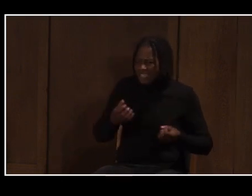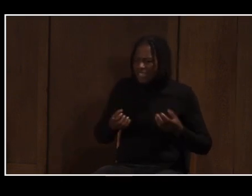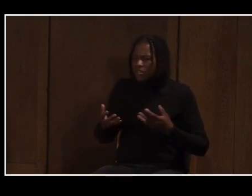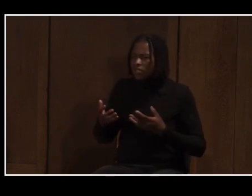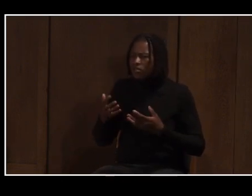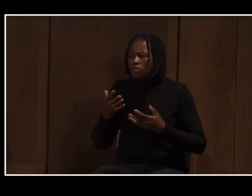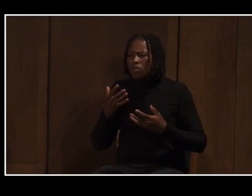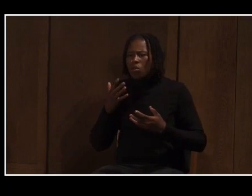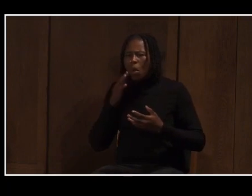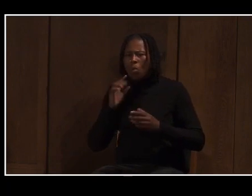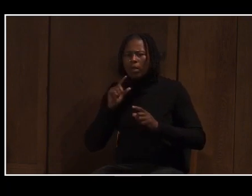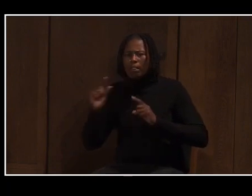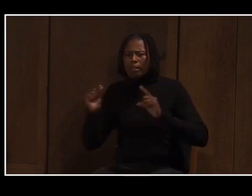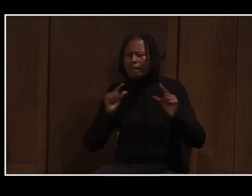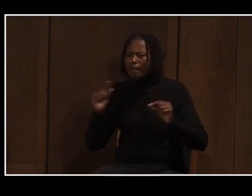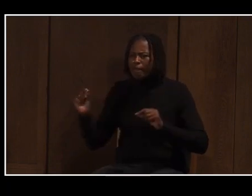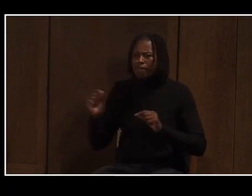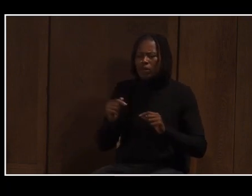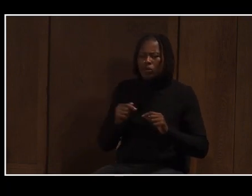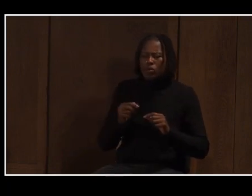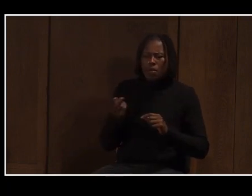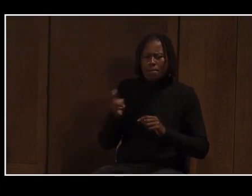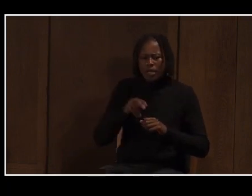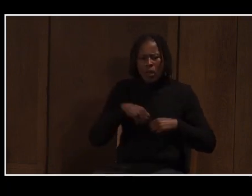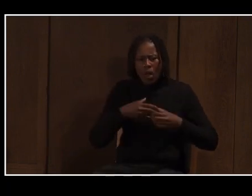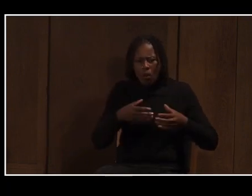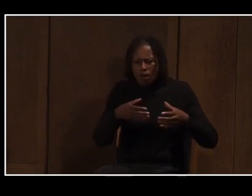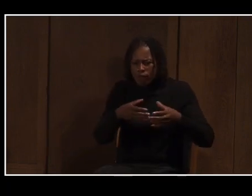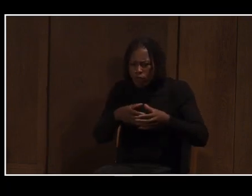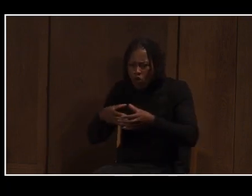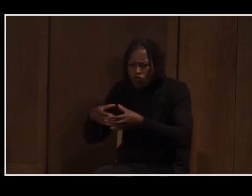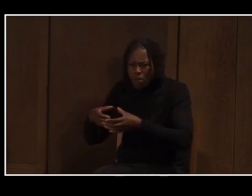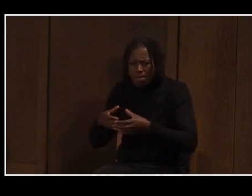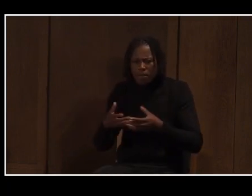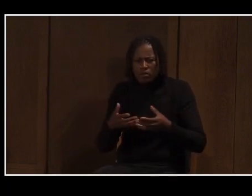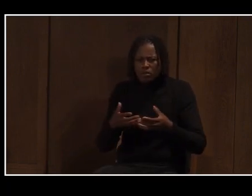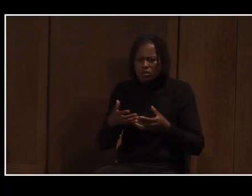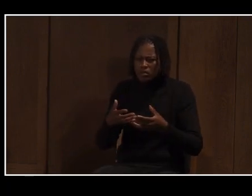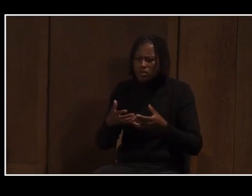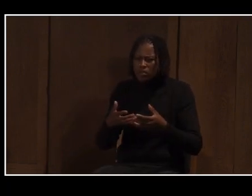forums, things that can be taken into other forums. But